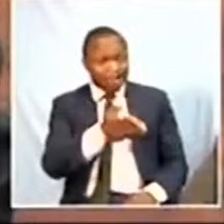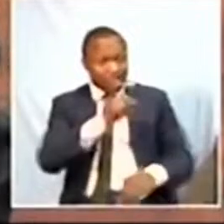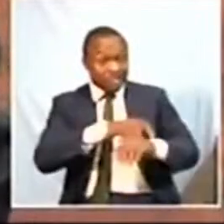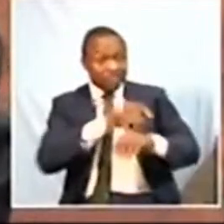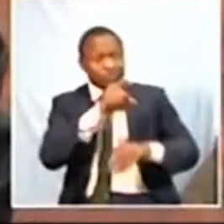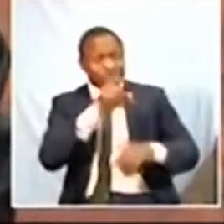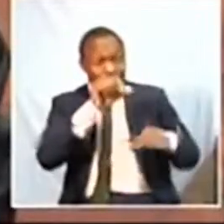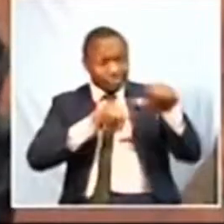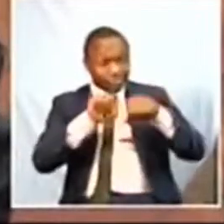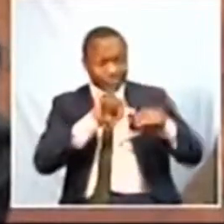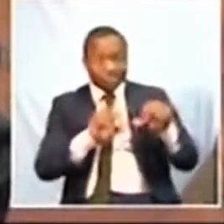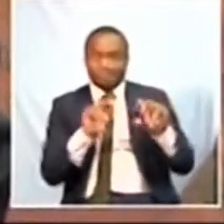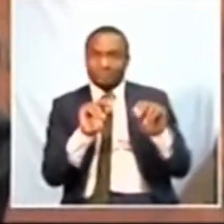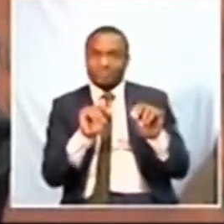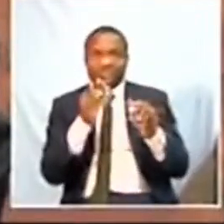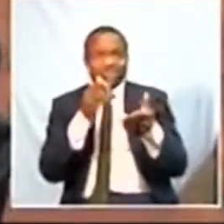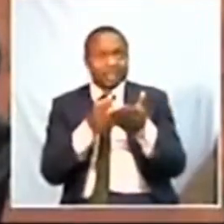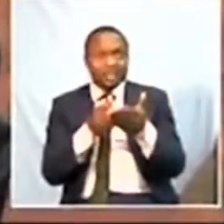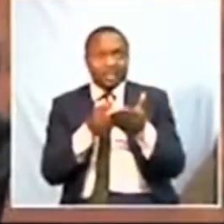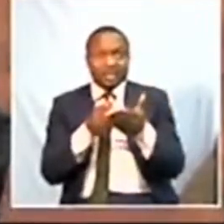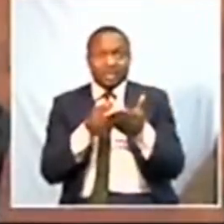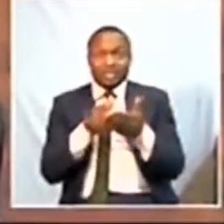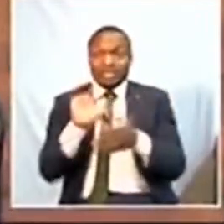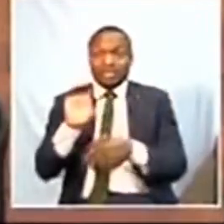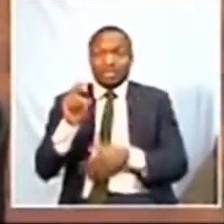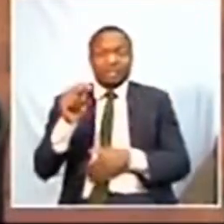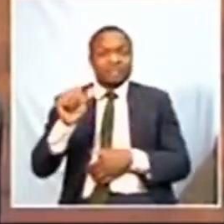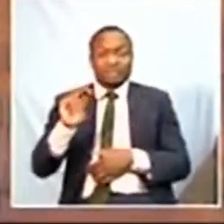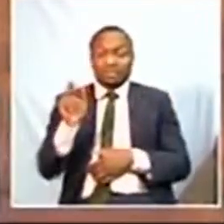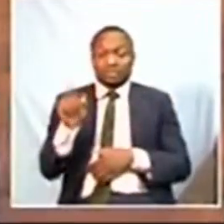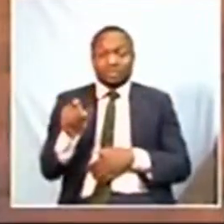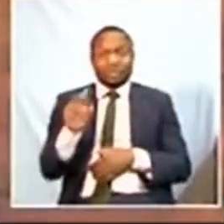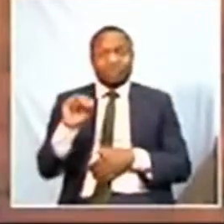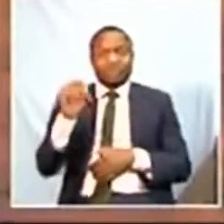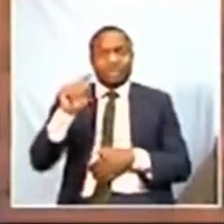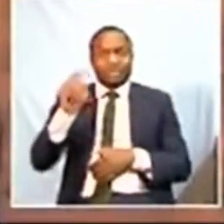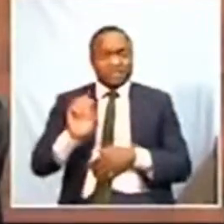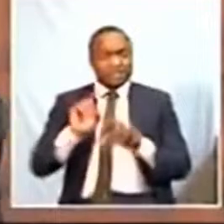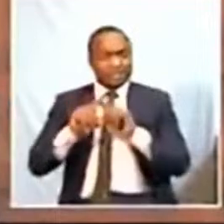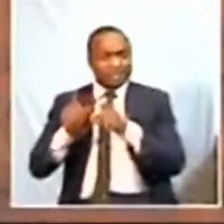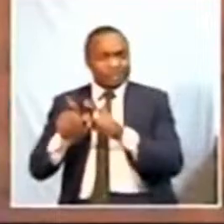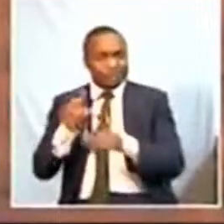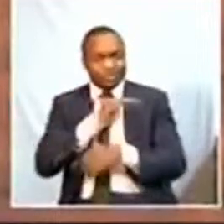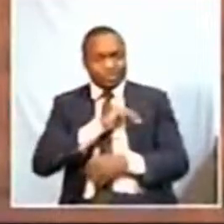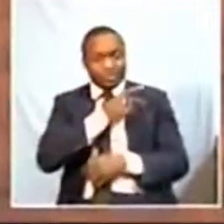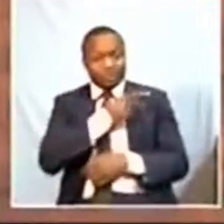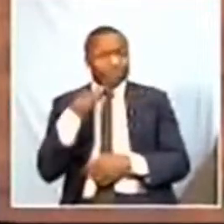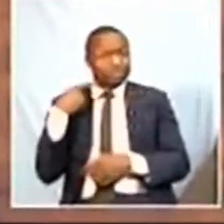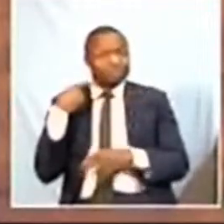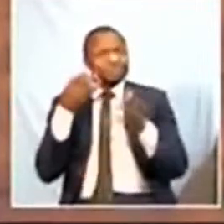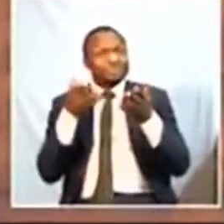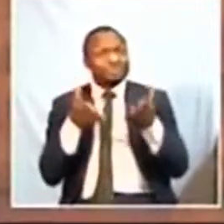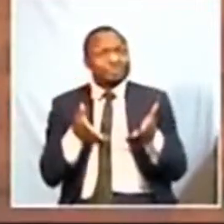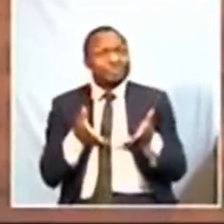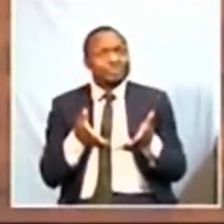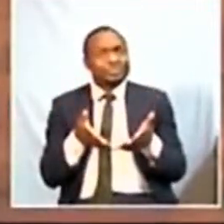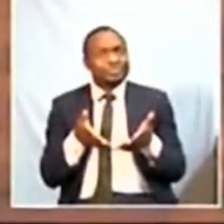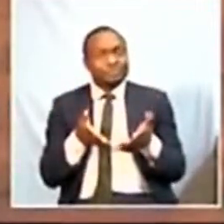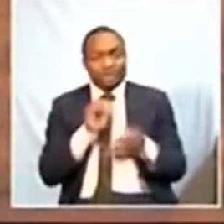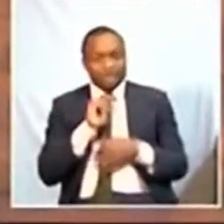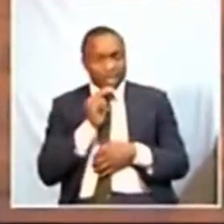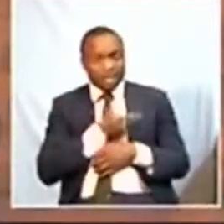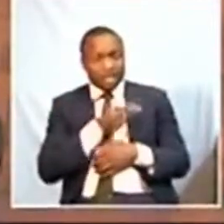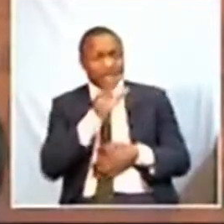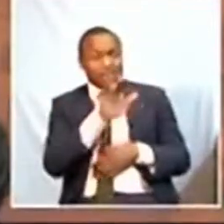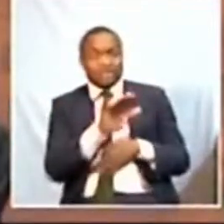No. This one is Mangango, me, I'm in Jasefu, Mitete, Pavuma is there. We are not there.